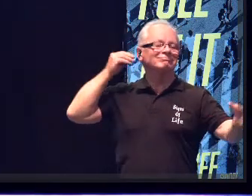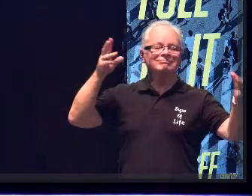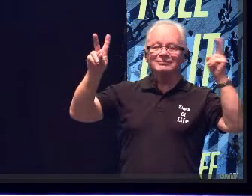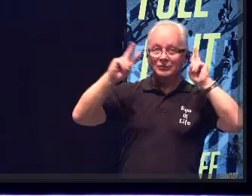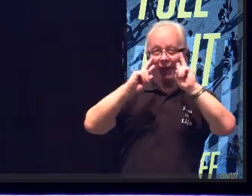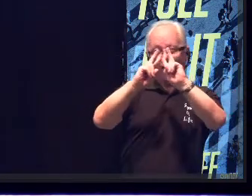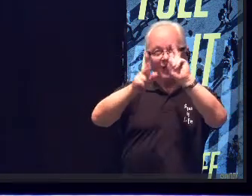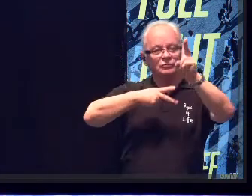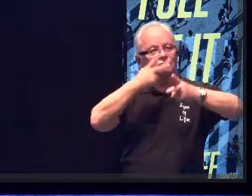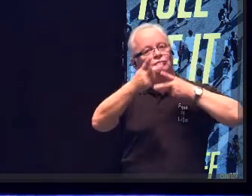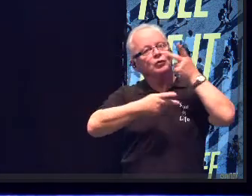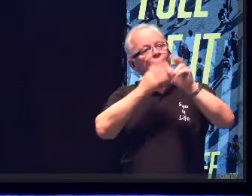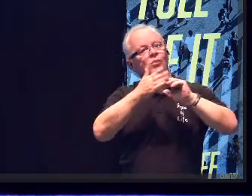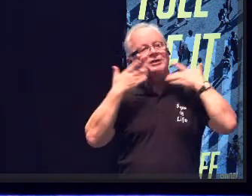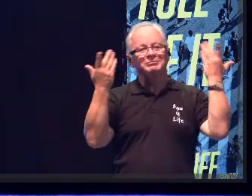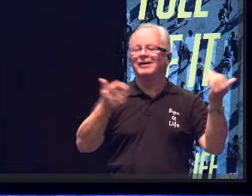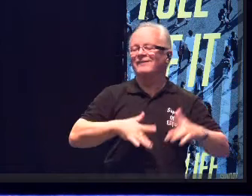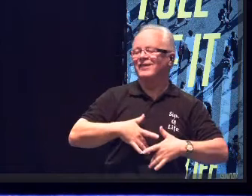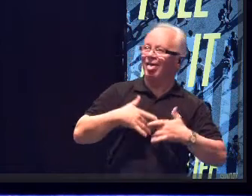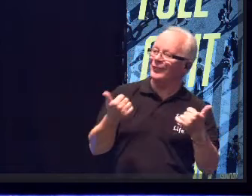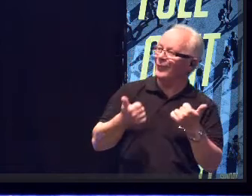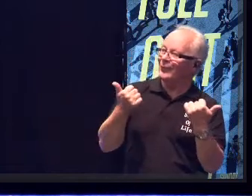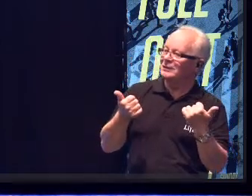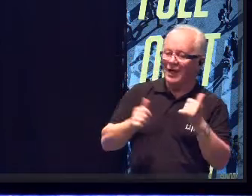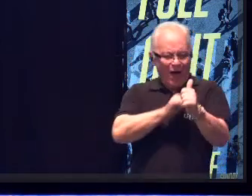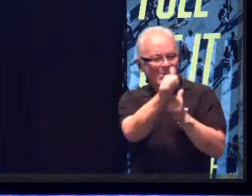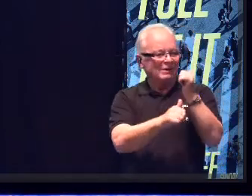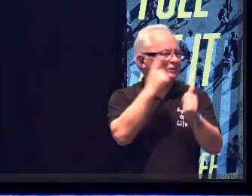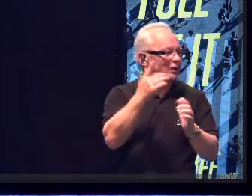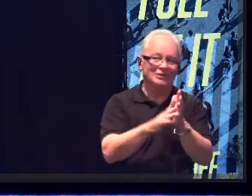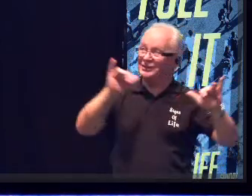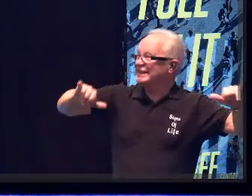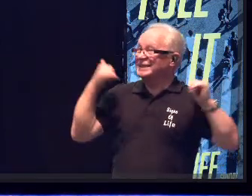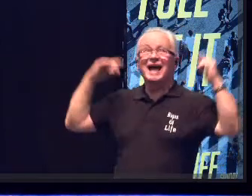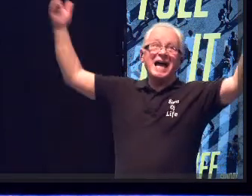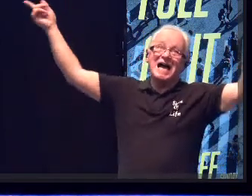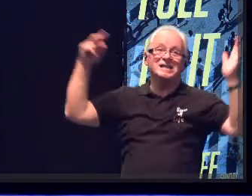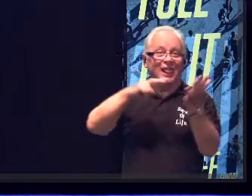like, and then your favorite one comes on.